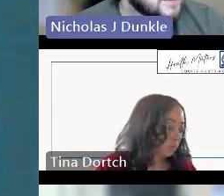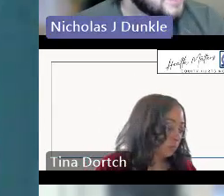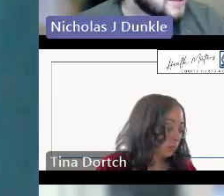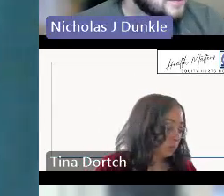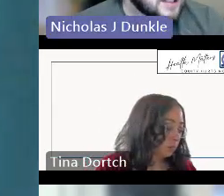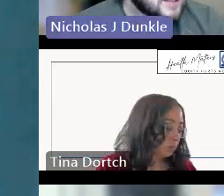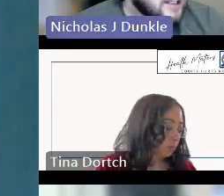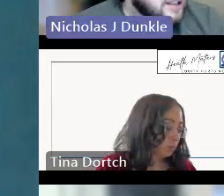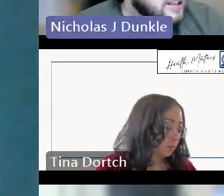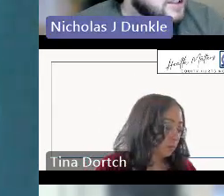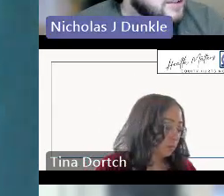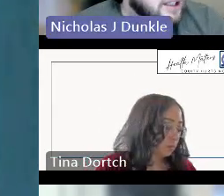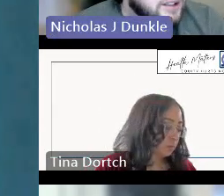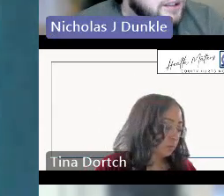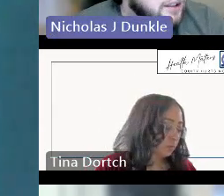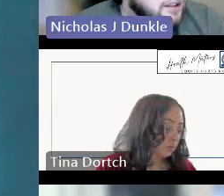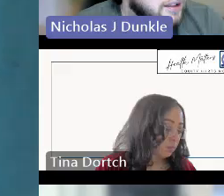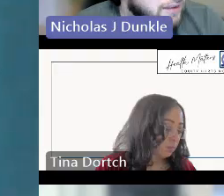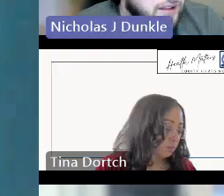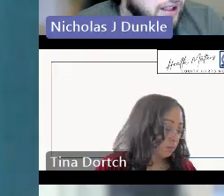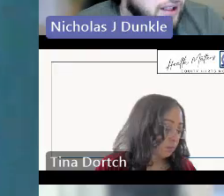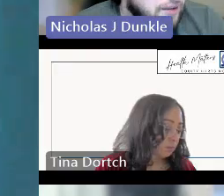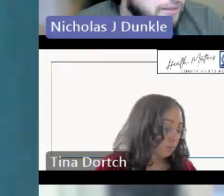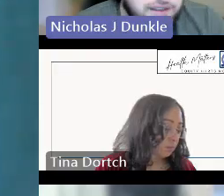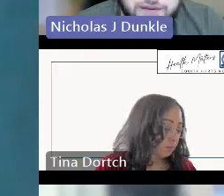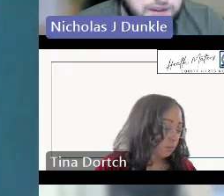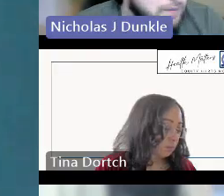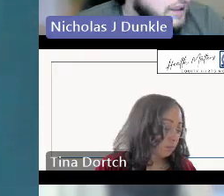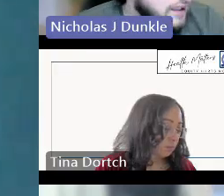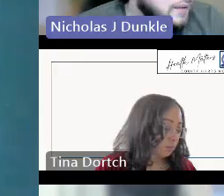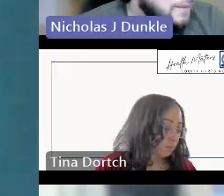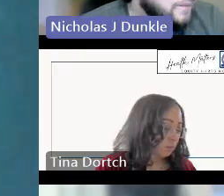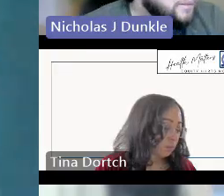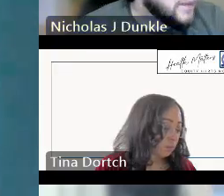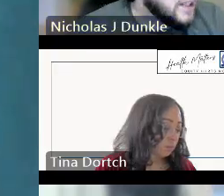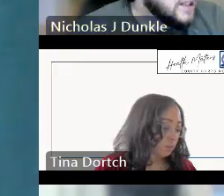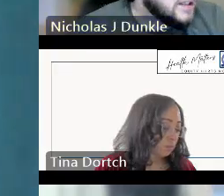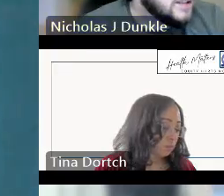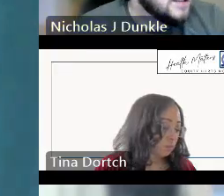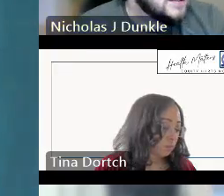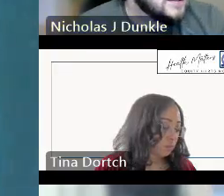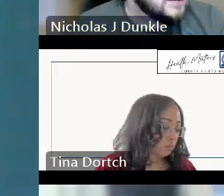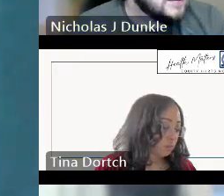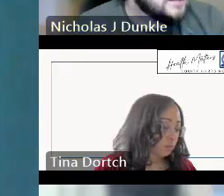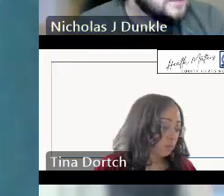Thank you so much, Bishop Bonnie Radden. Additional questions or comments, please feel free to proceed.